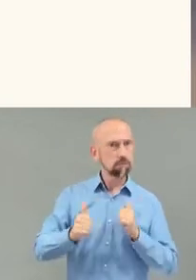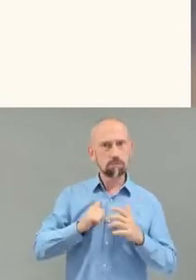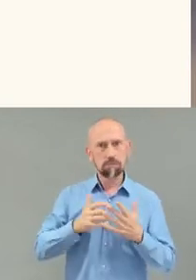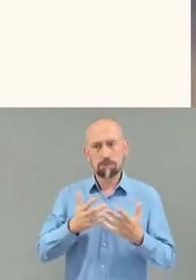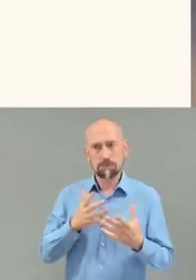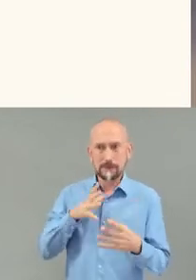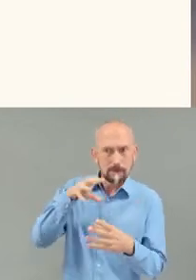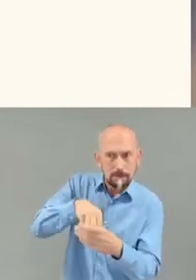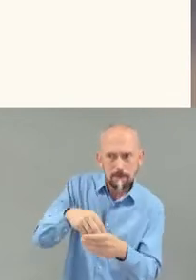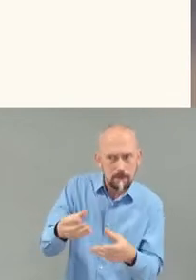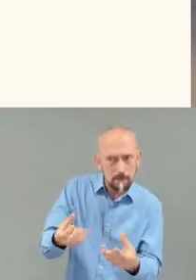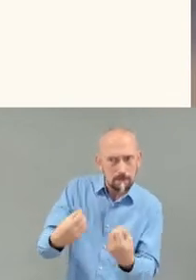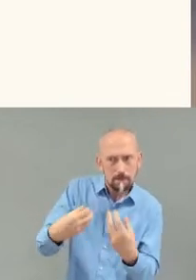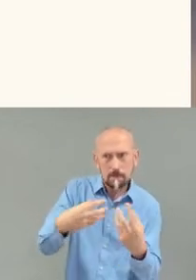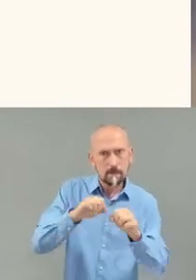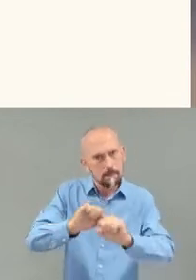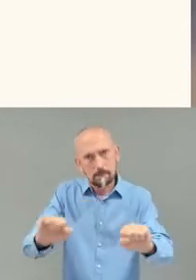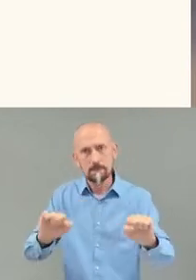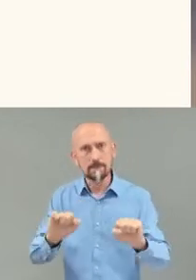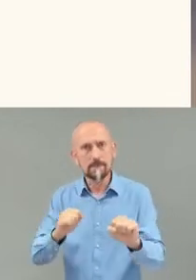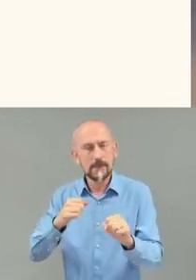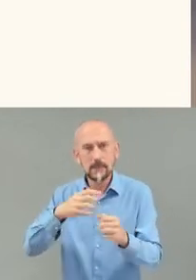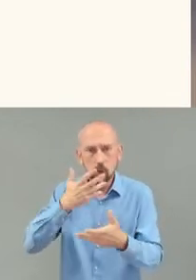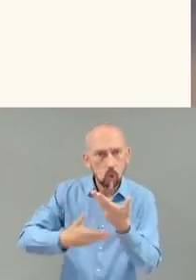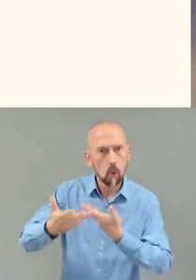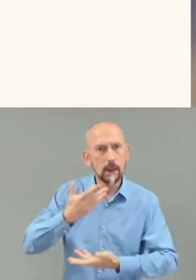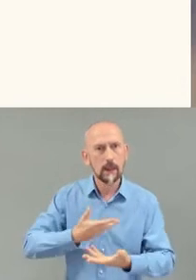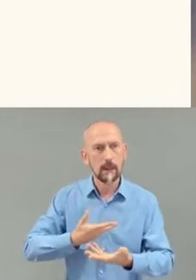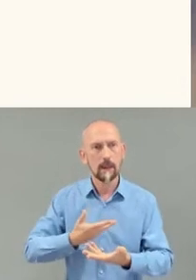other people's stories, to be able to